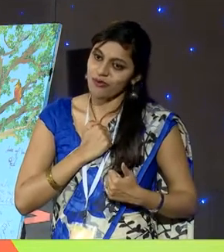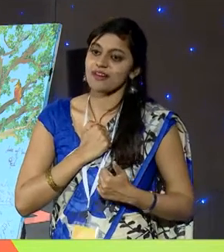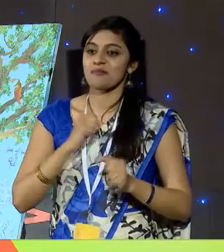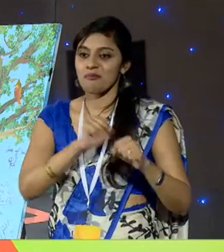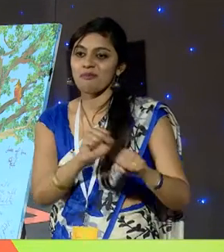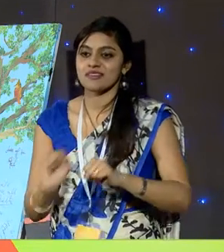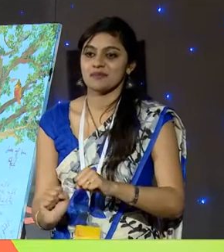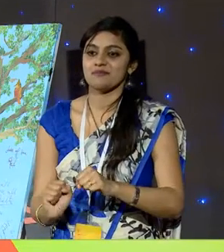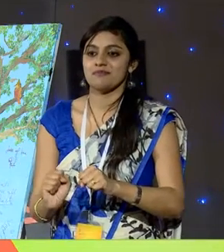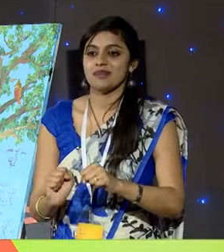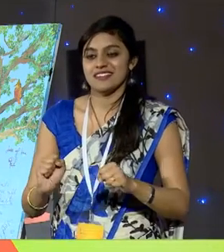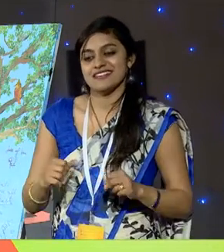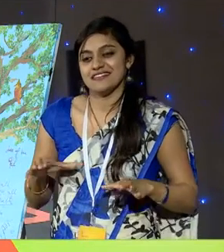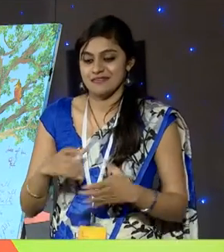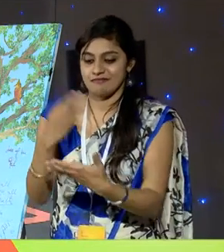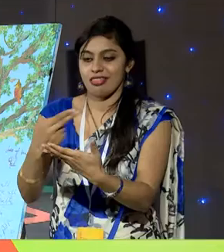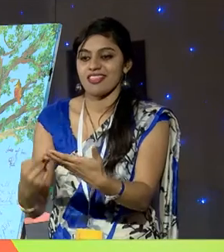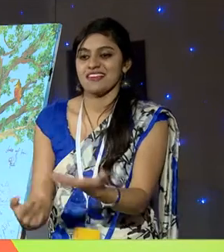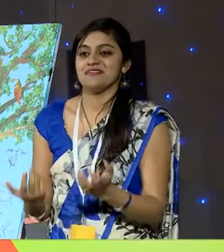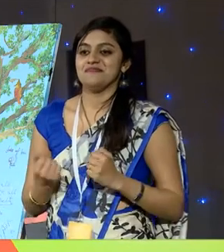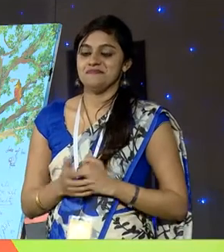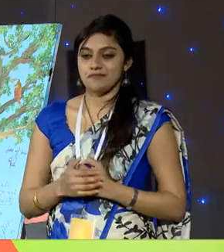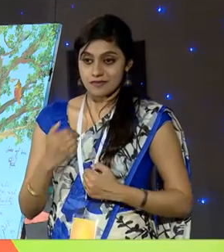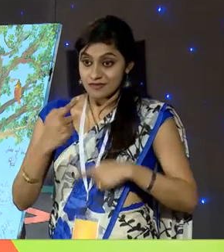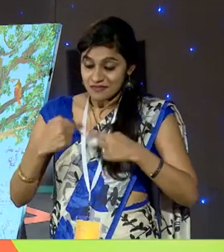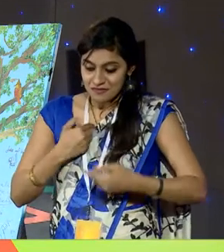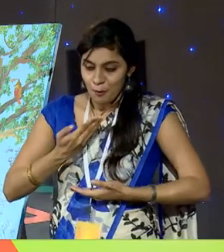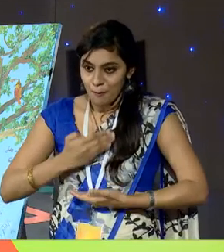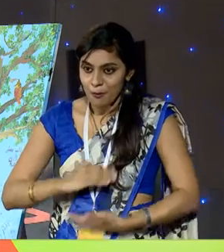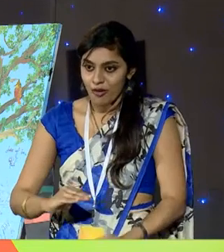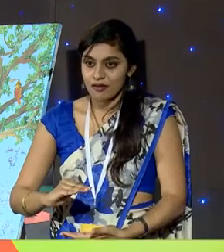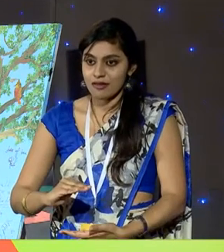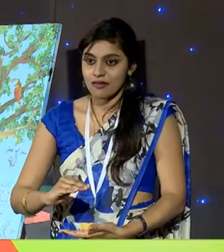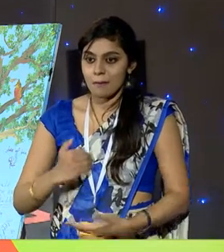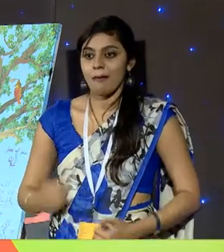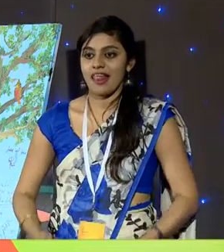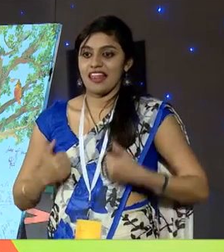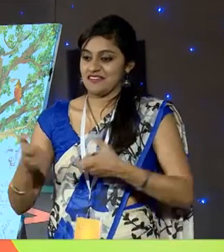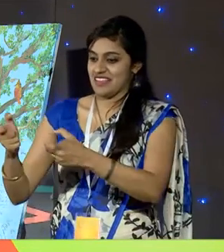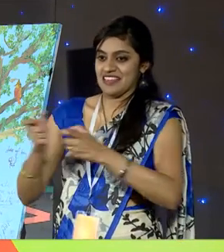given to us when we were born, and we almost decide what's written on it.